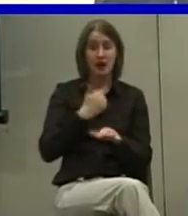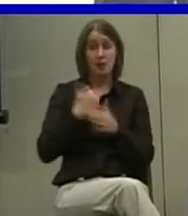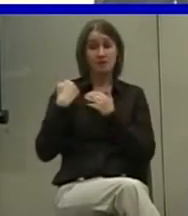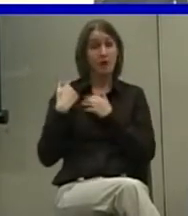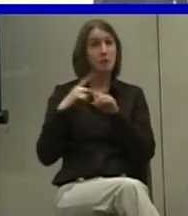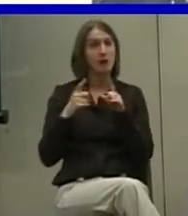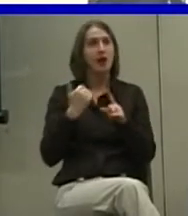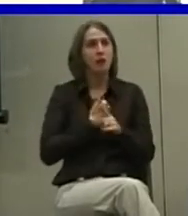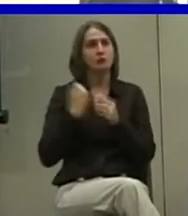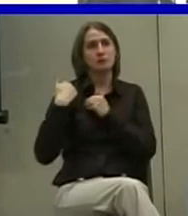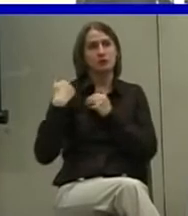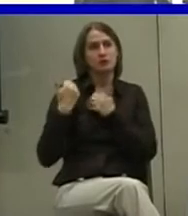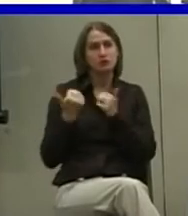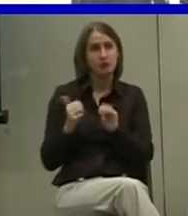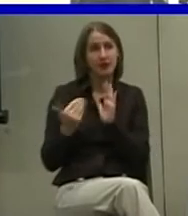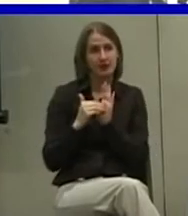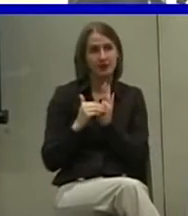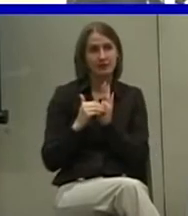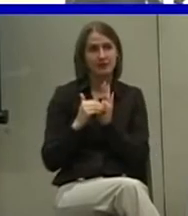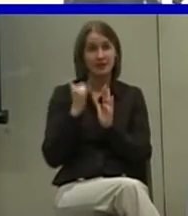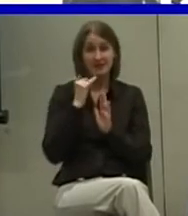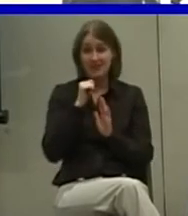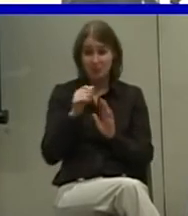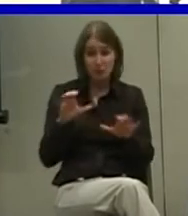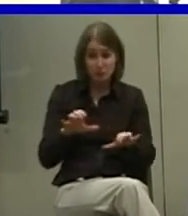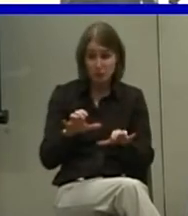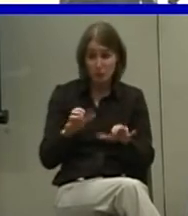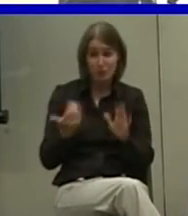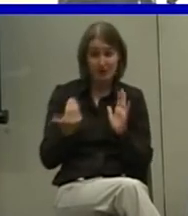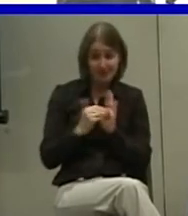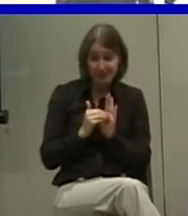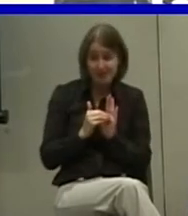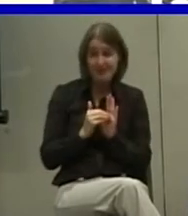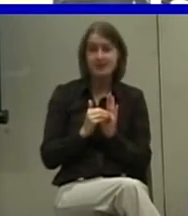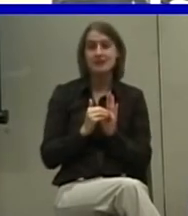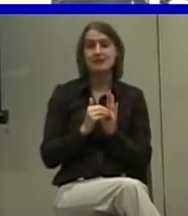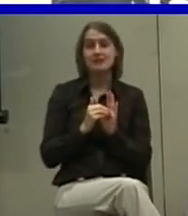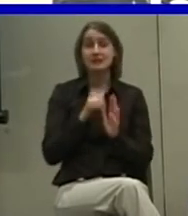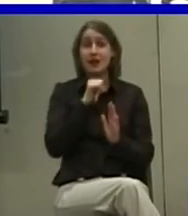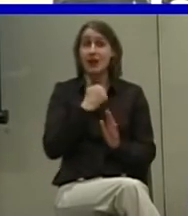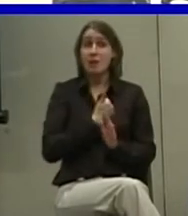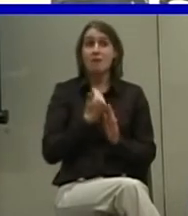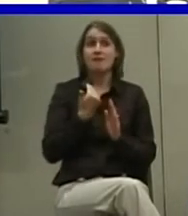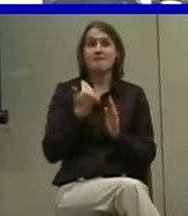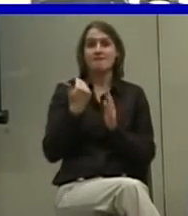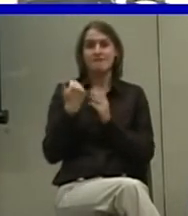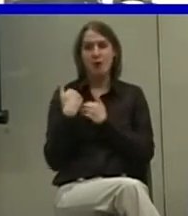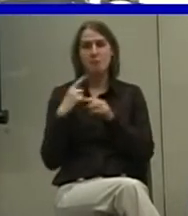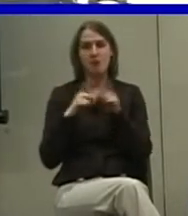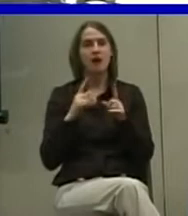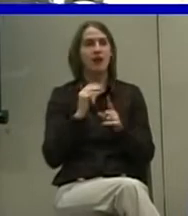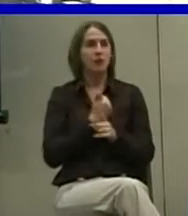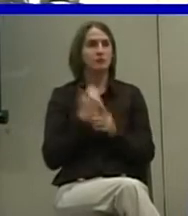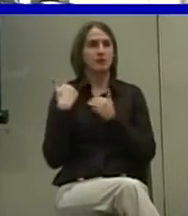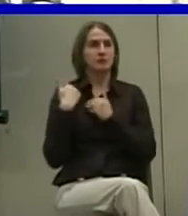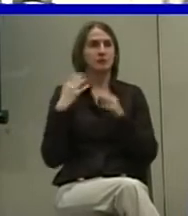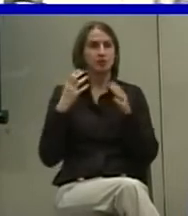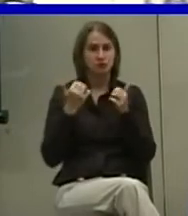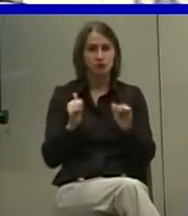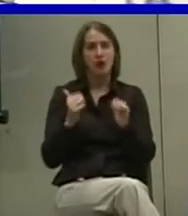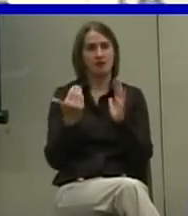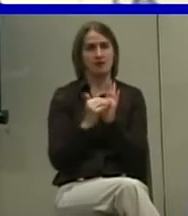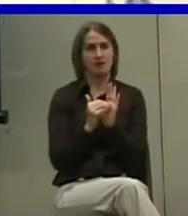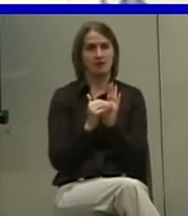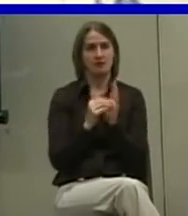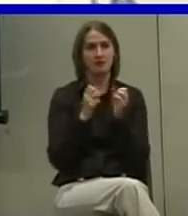again. If they don't do it again, it's not our fault. It's our responsibility to try it again. What we have to do is to create an